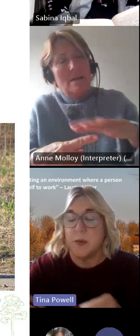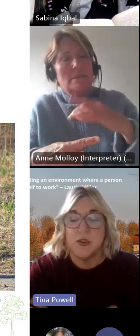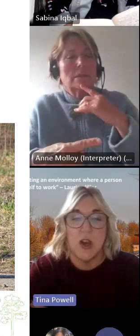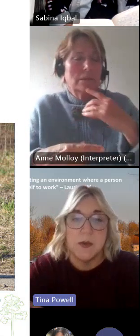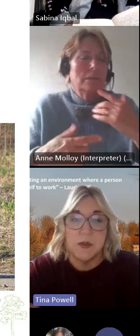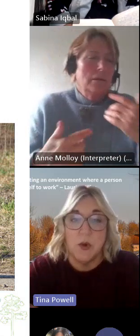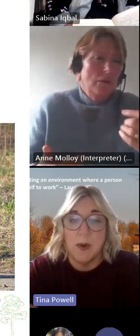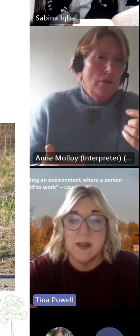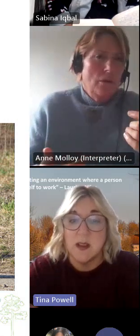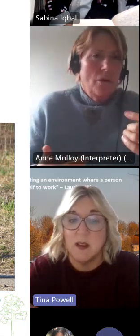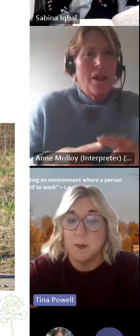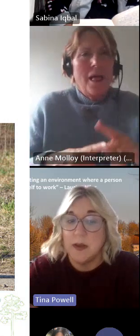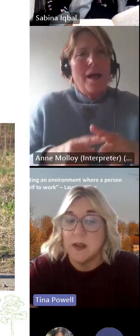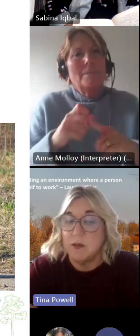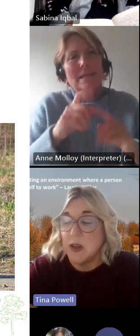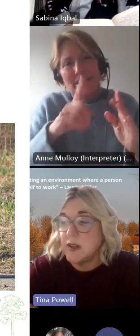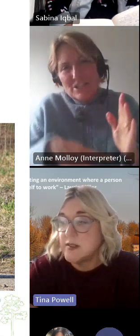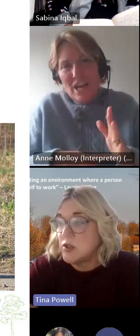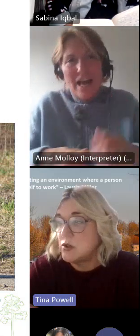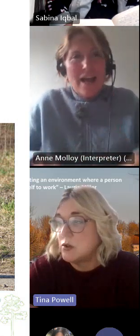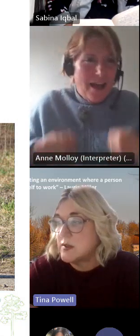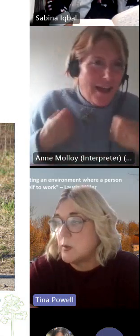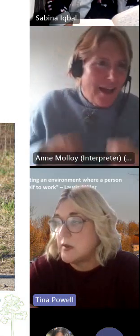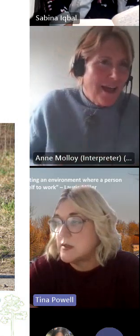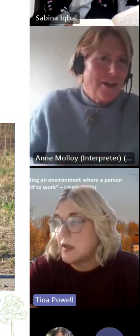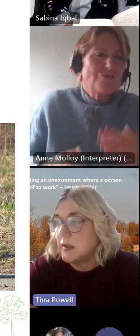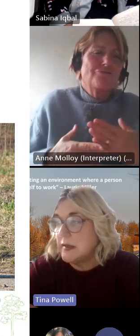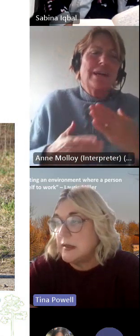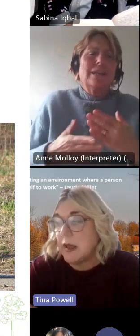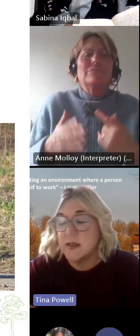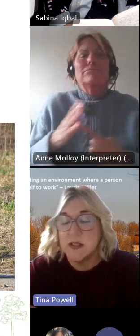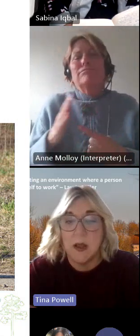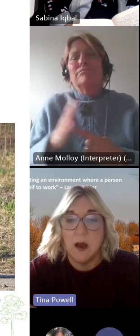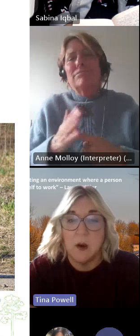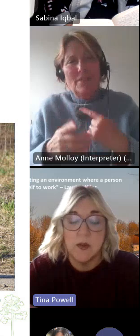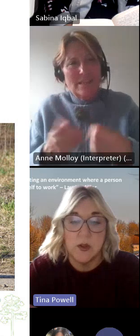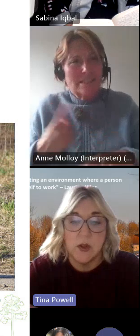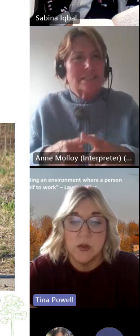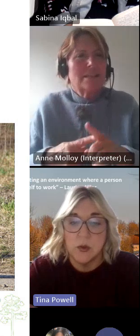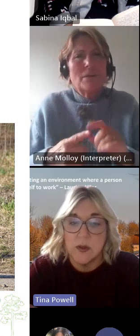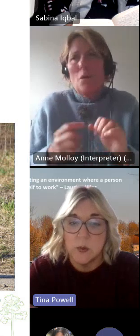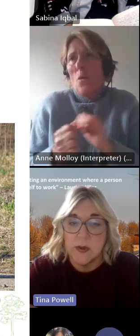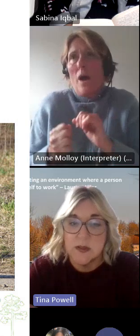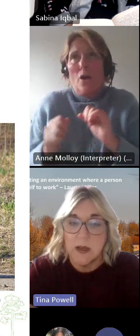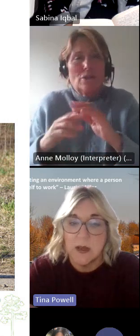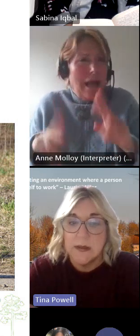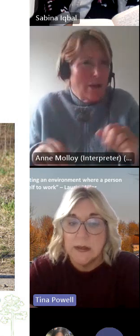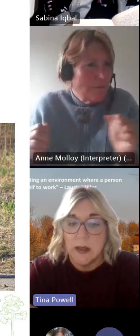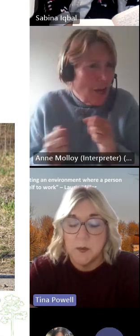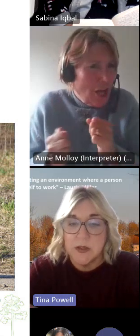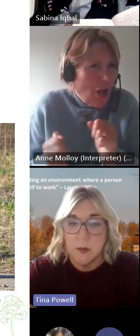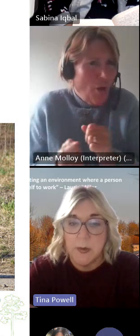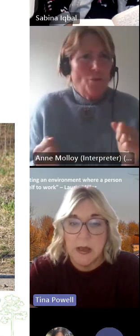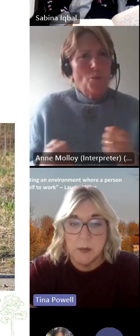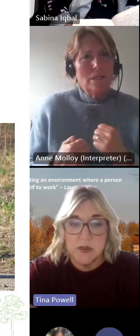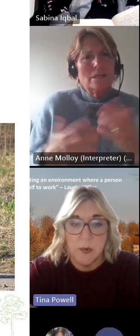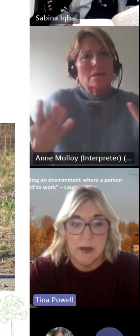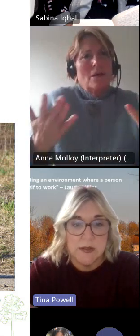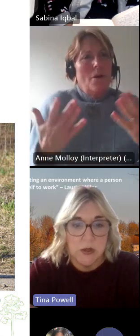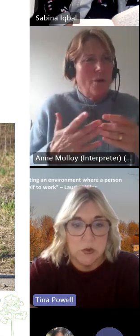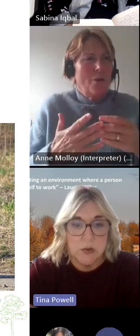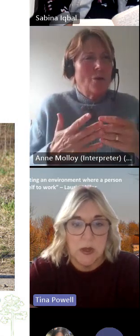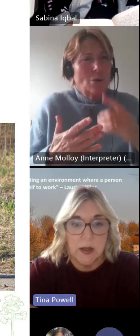things like the pyjamas you've got my son have been really essential this winter. House has been colder than usual this winter. So being